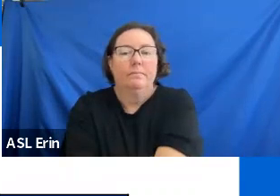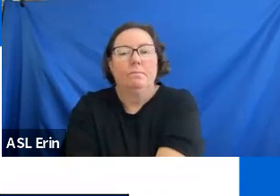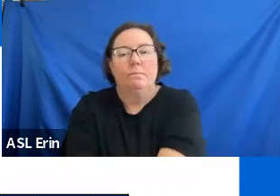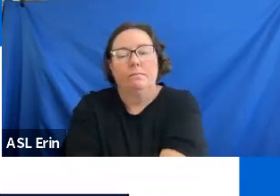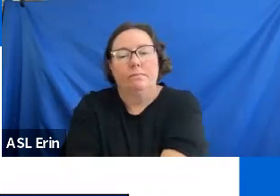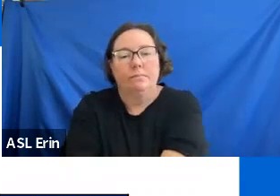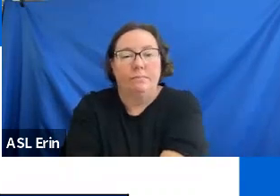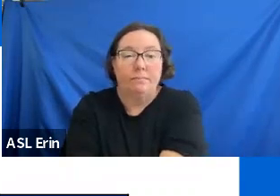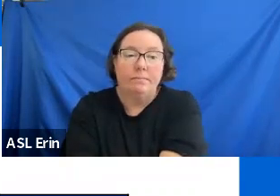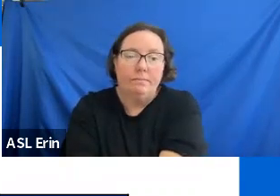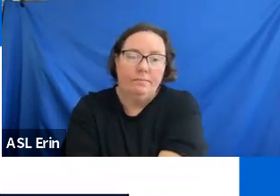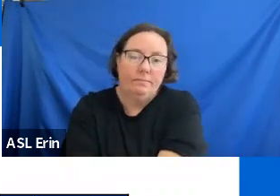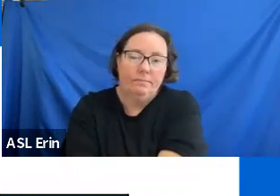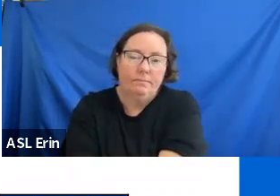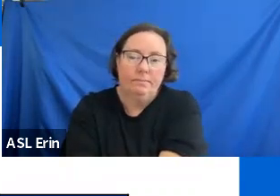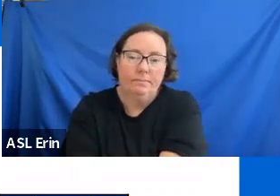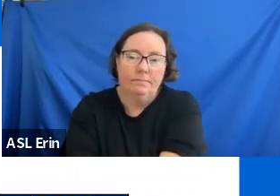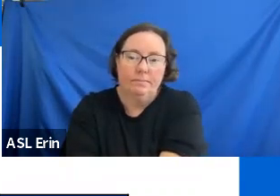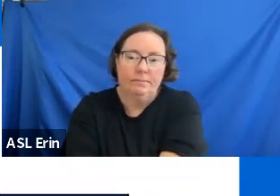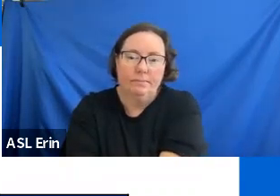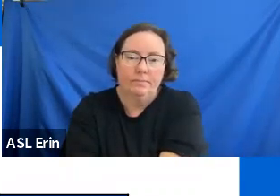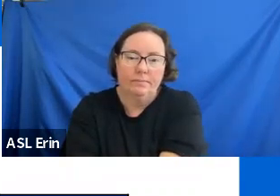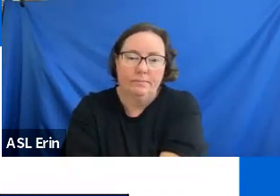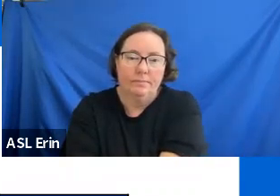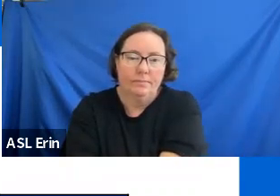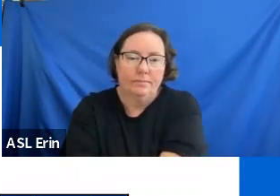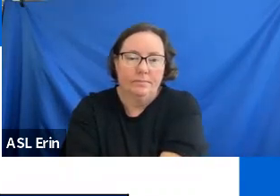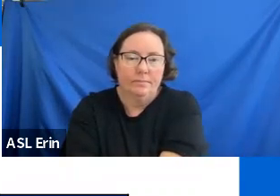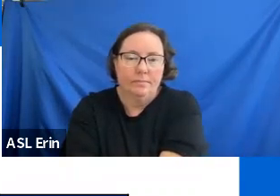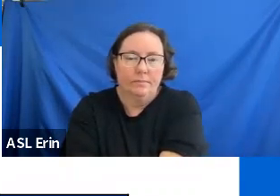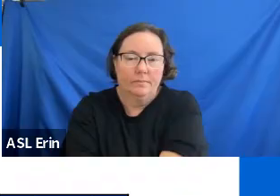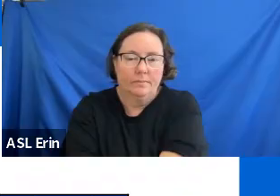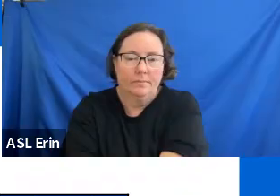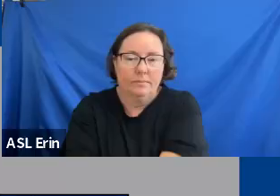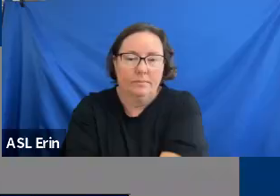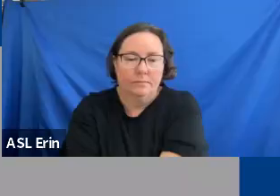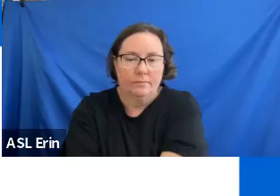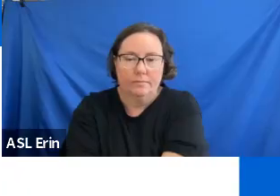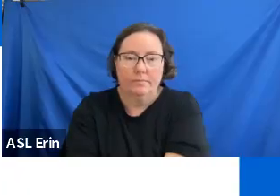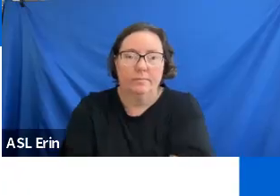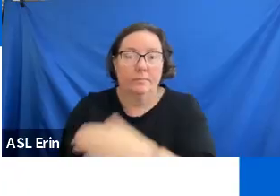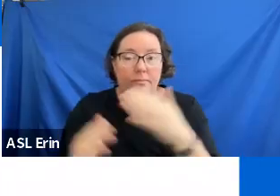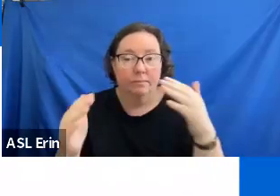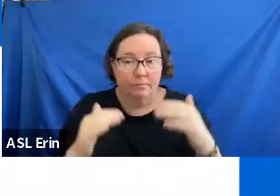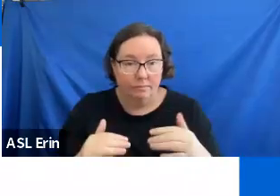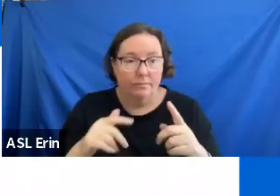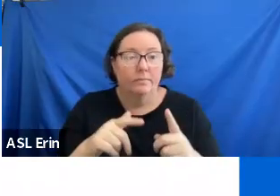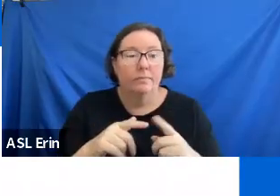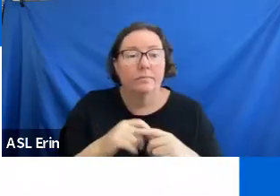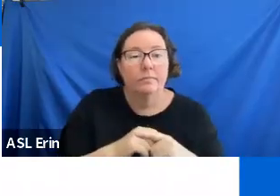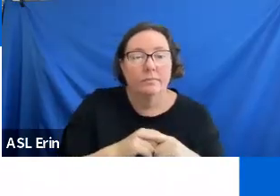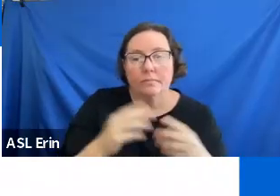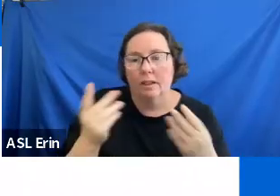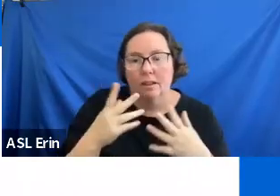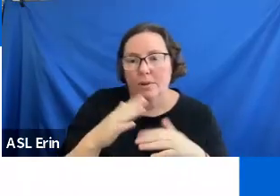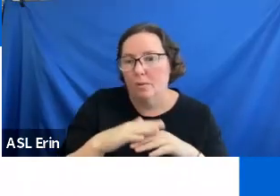I think we can just scanning to see if we can move. I think we can move forward. Always feel free to tell me to